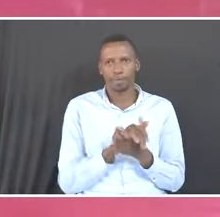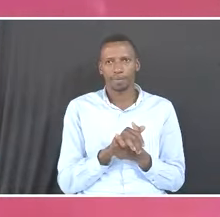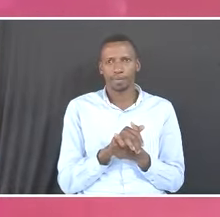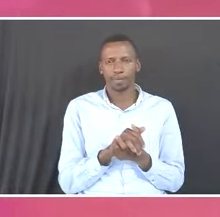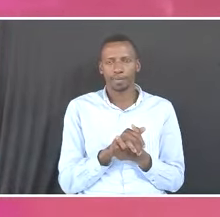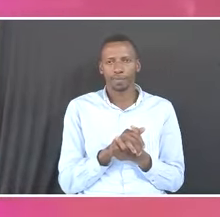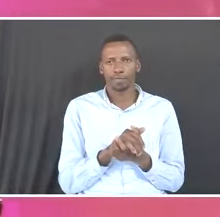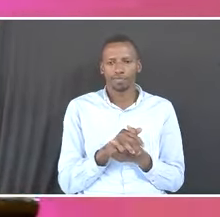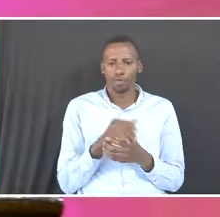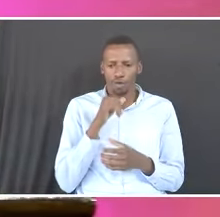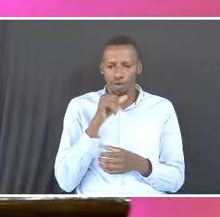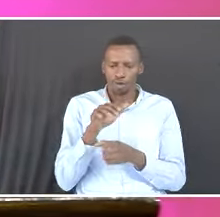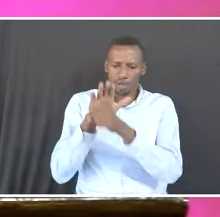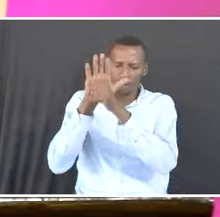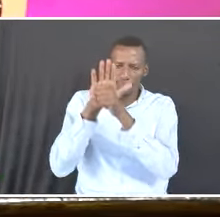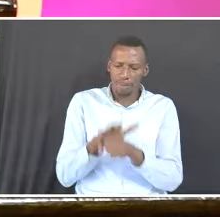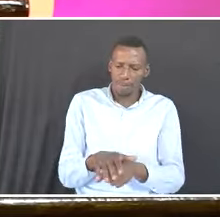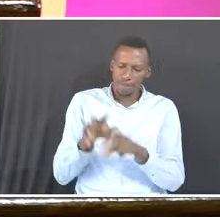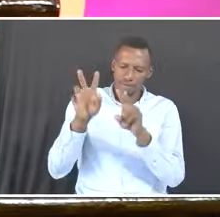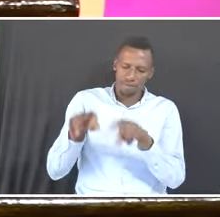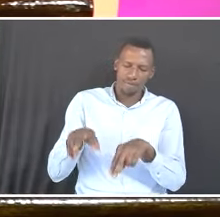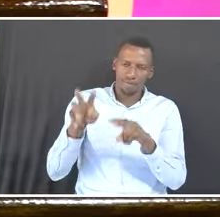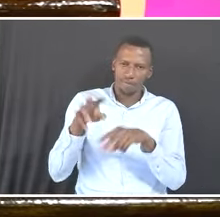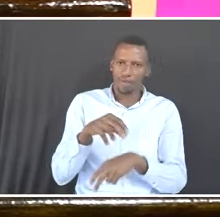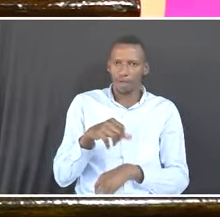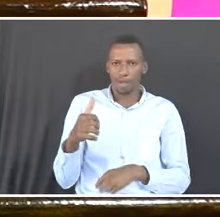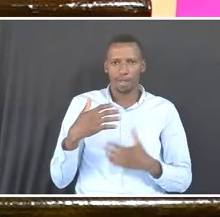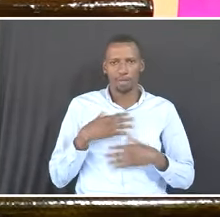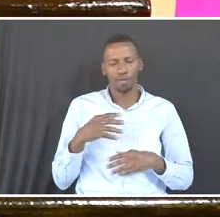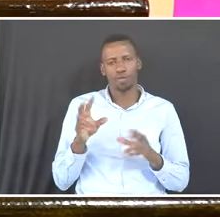Don't look down upon other people. Don't.